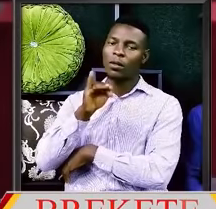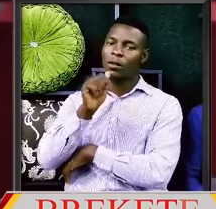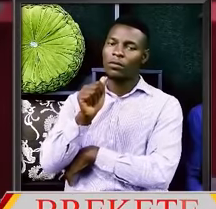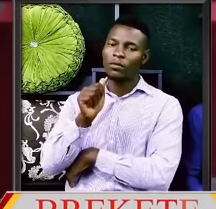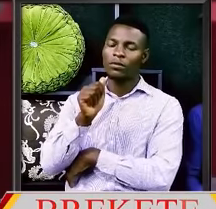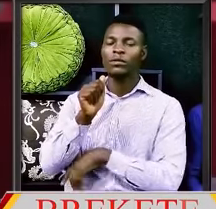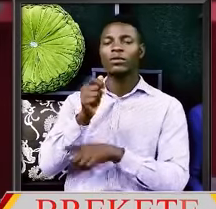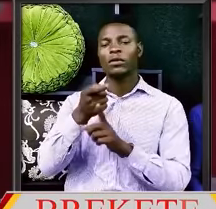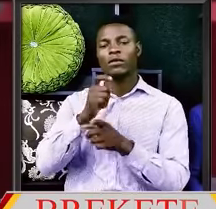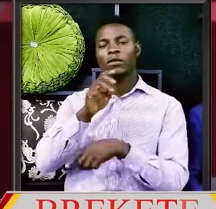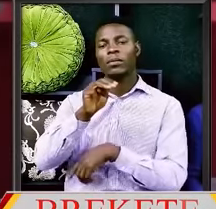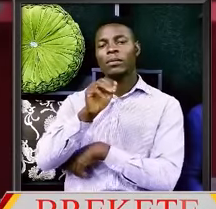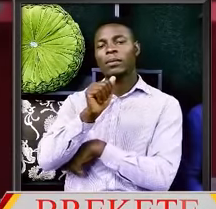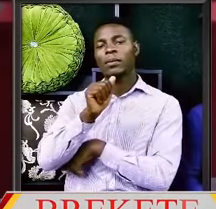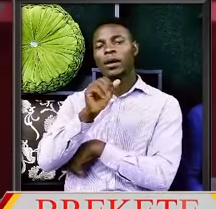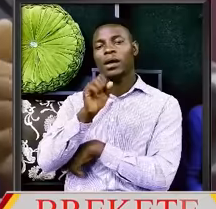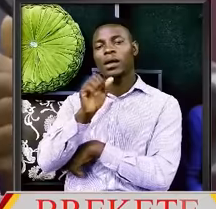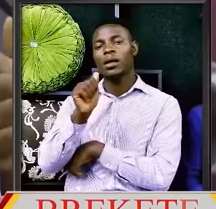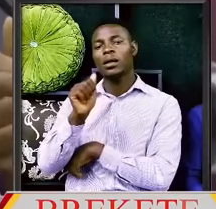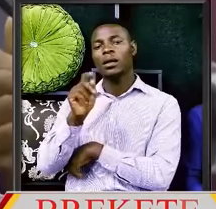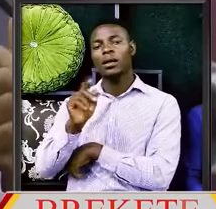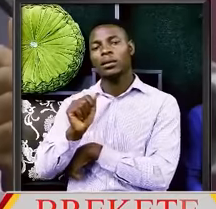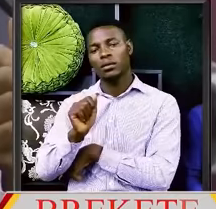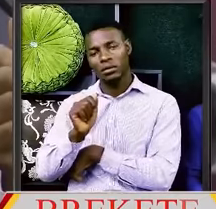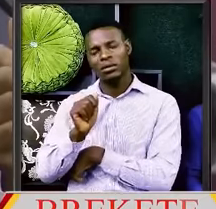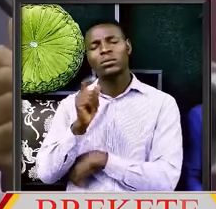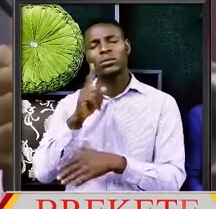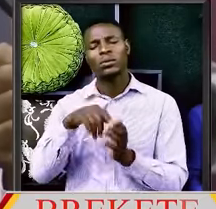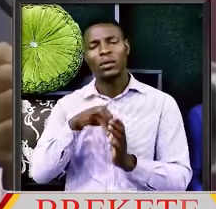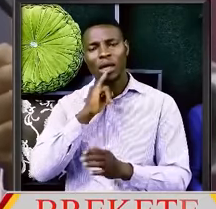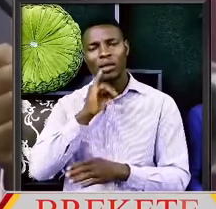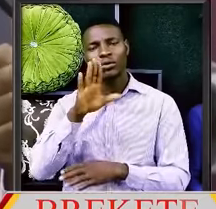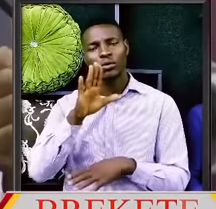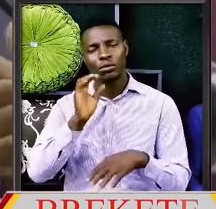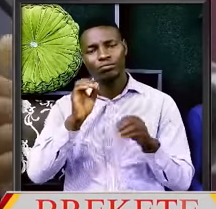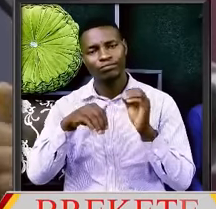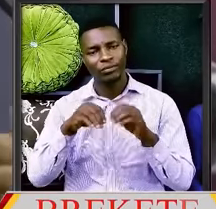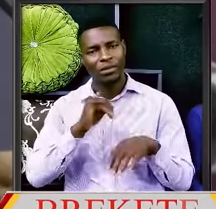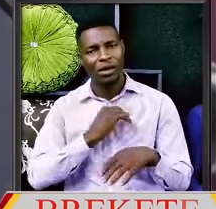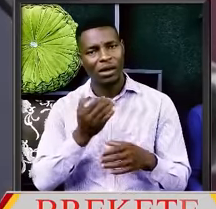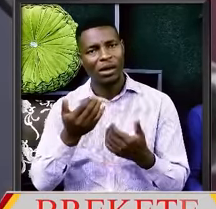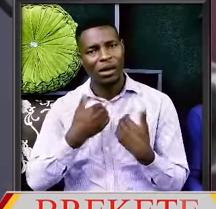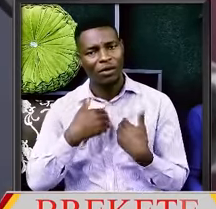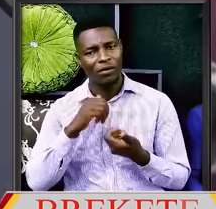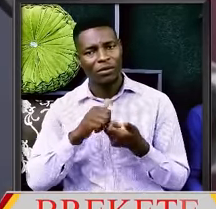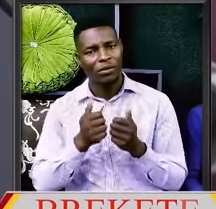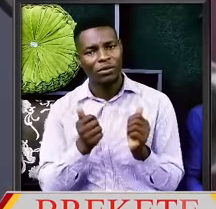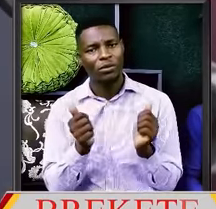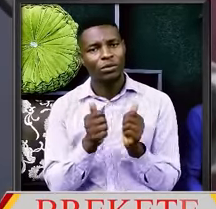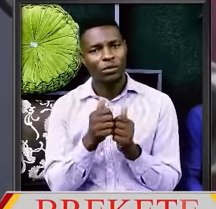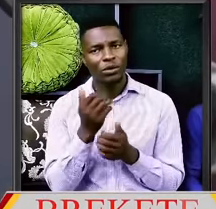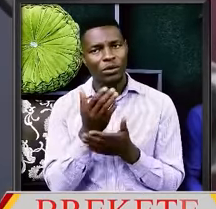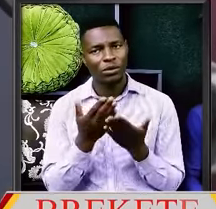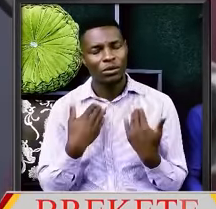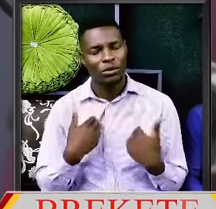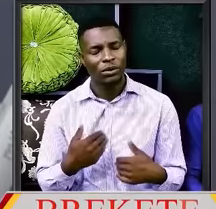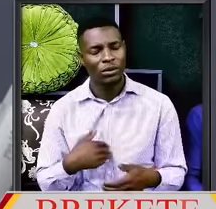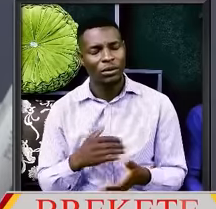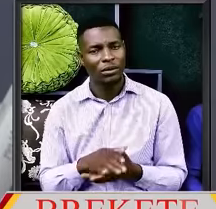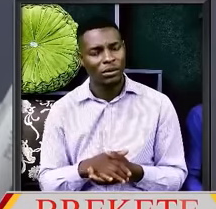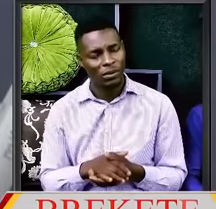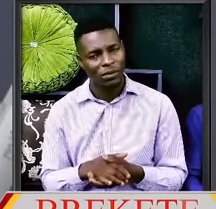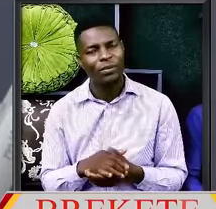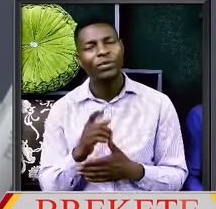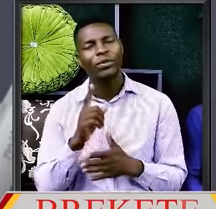from Masaka. We think you're a contributor, Tema. I have problem with somebody. We think be the problem where you get with